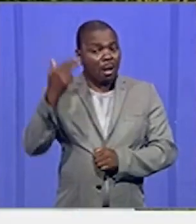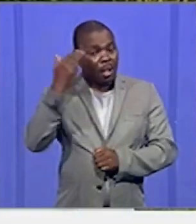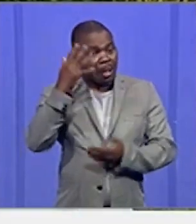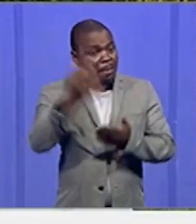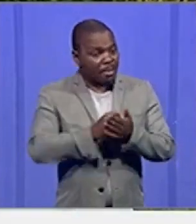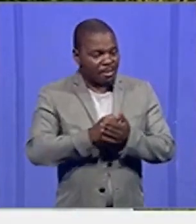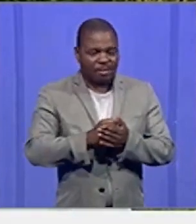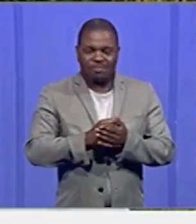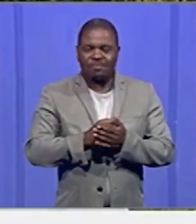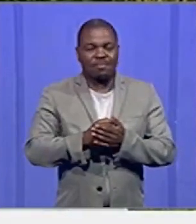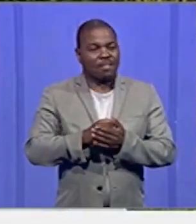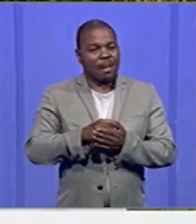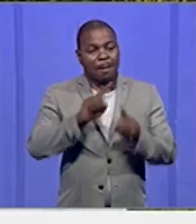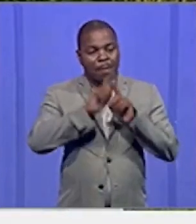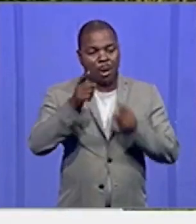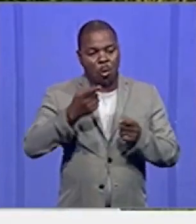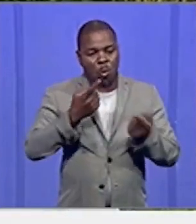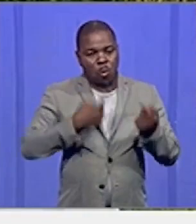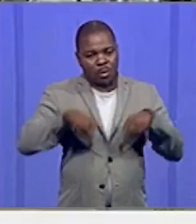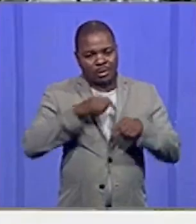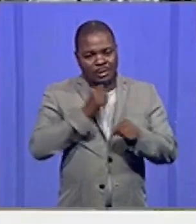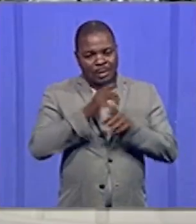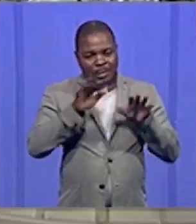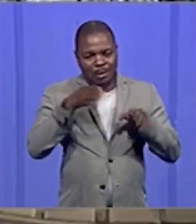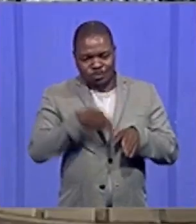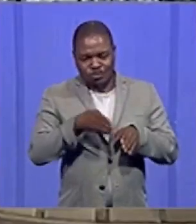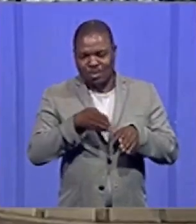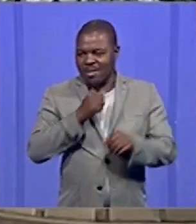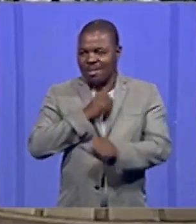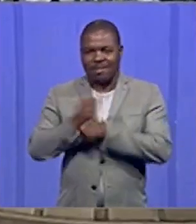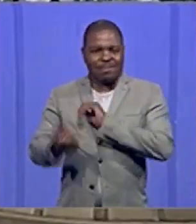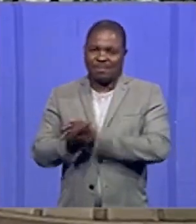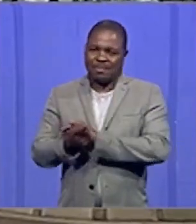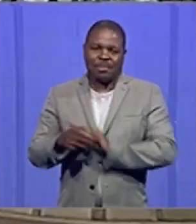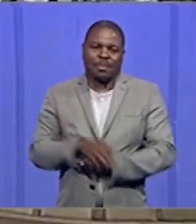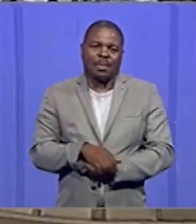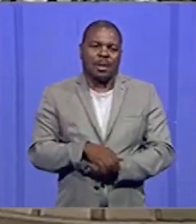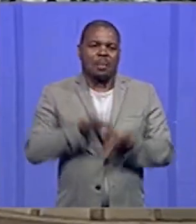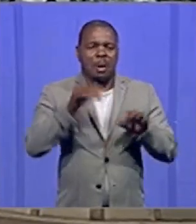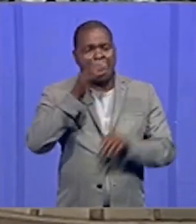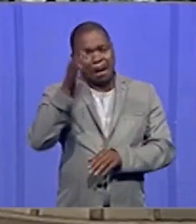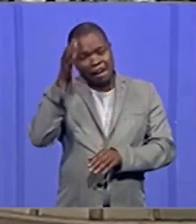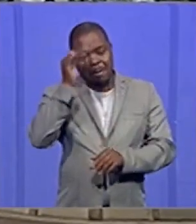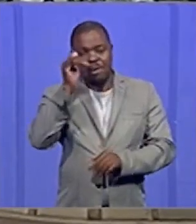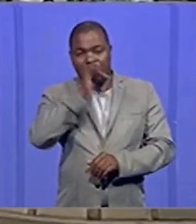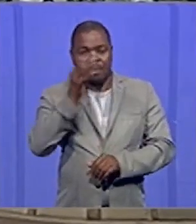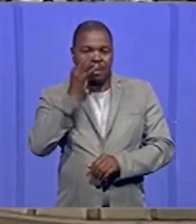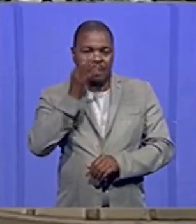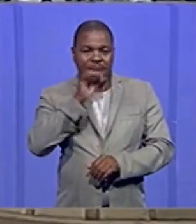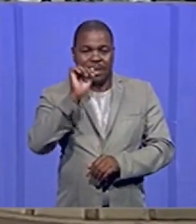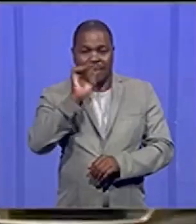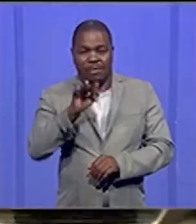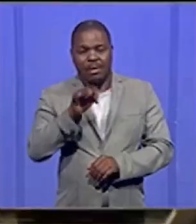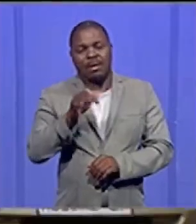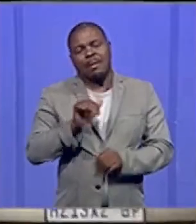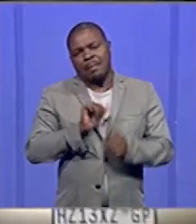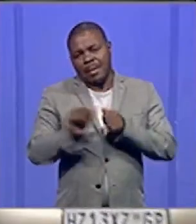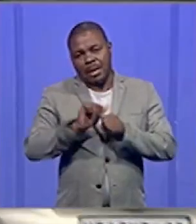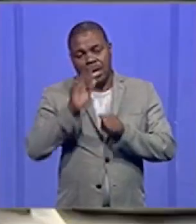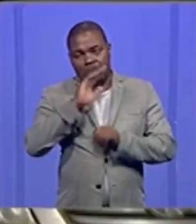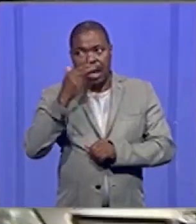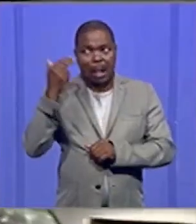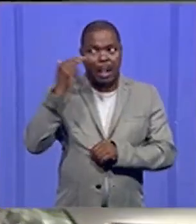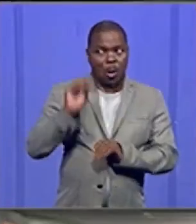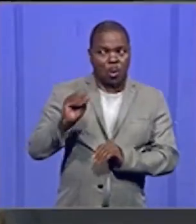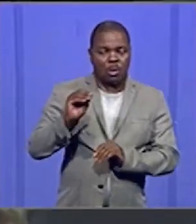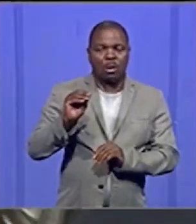he re na re le teng ntwe wa ire re kgone prevent. Ba itseanape ba tsa bosenyi ba re molao wa ntlha fa o tlhasetswe ke gore o dire